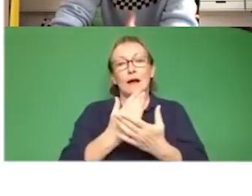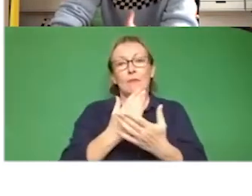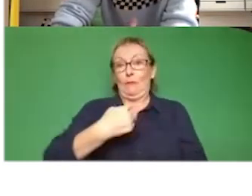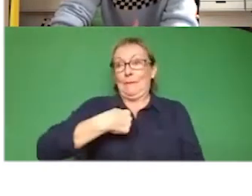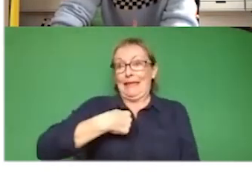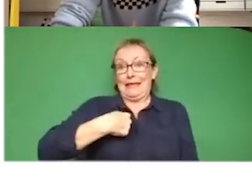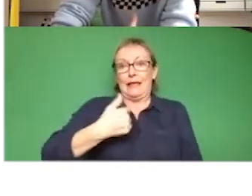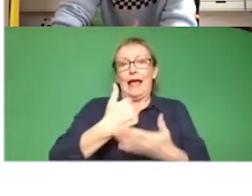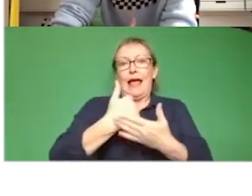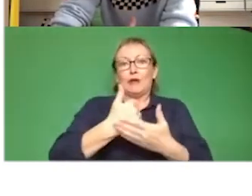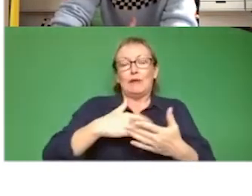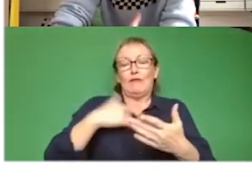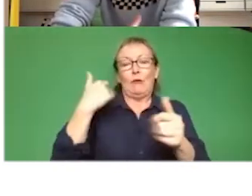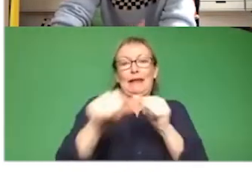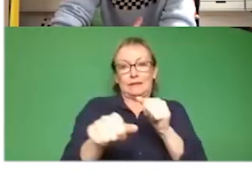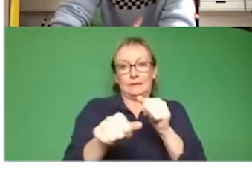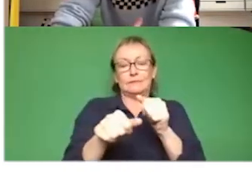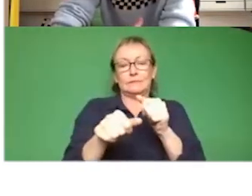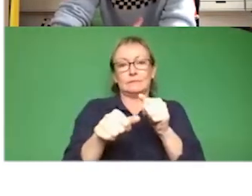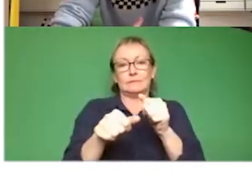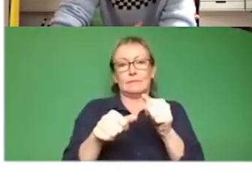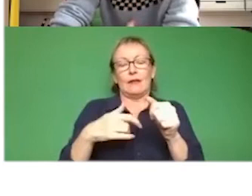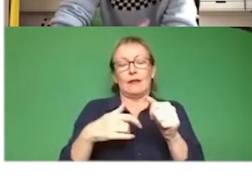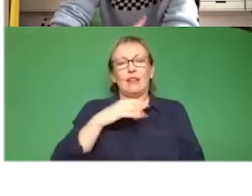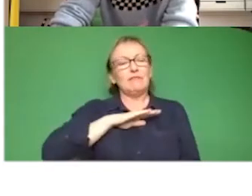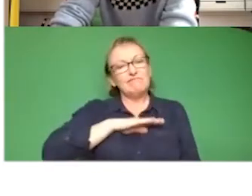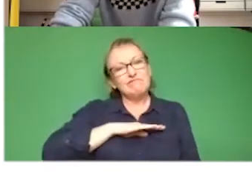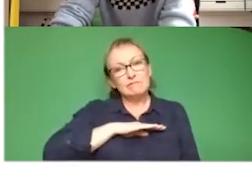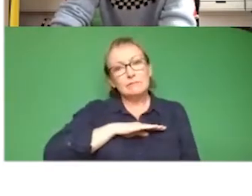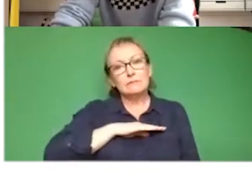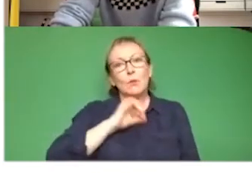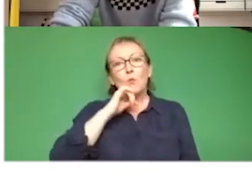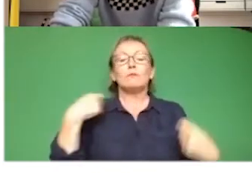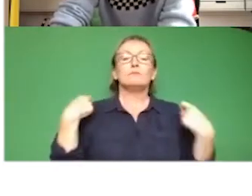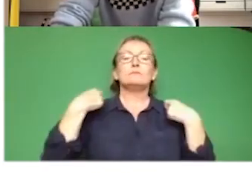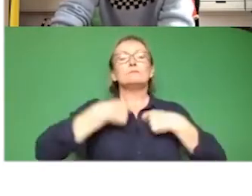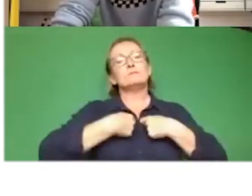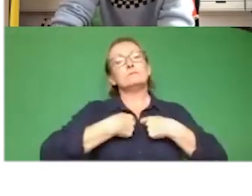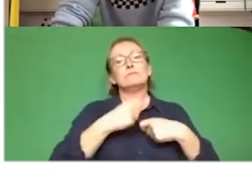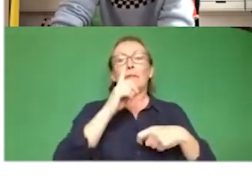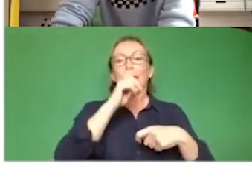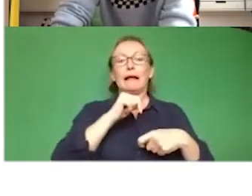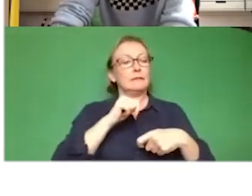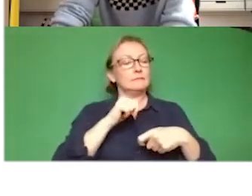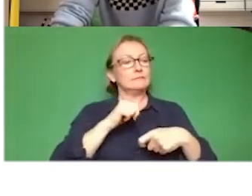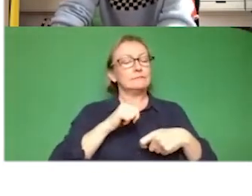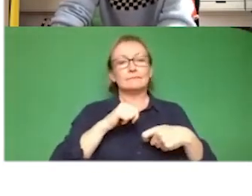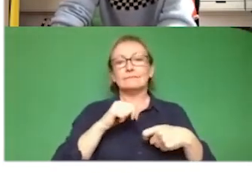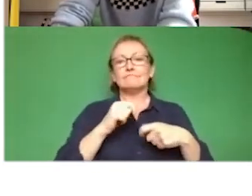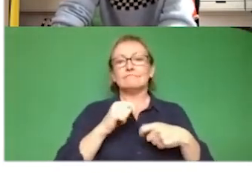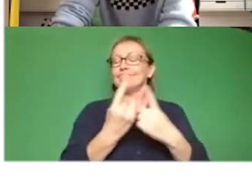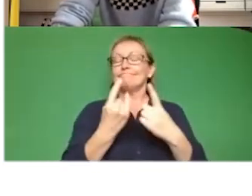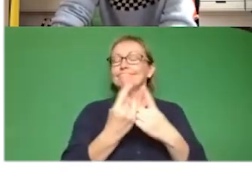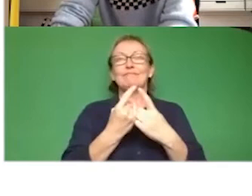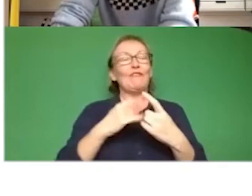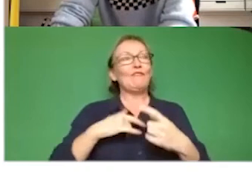helps me feel better. If I am feeling a bit low, I put on a pink jumper and things suddenly feel a bit better. You know,